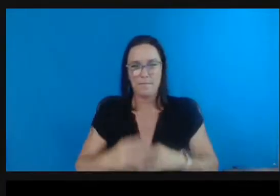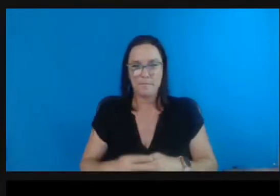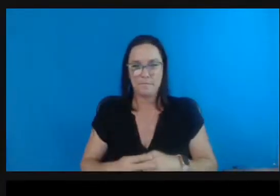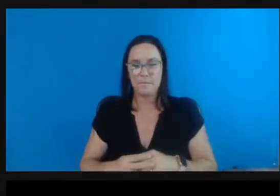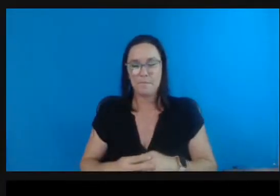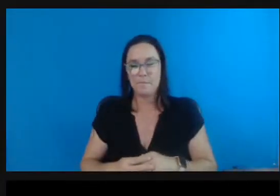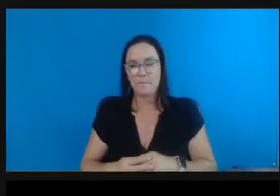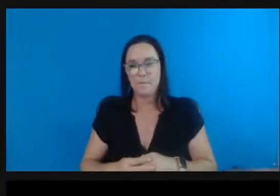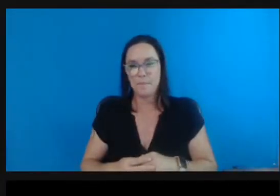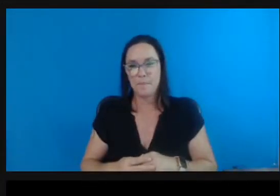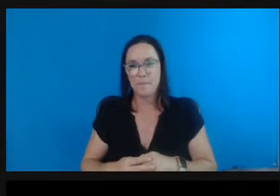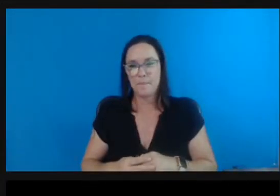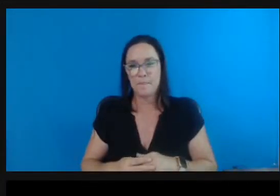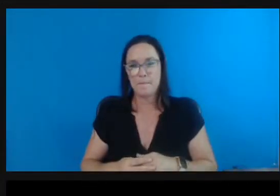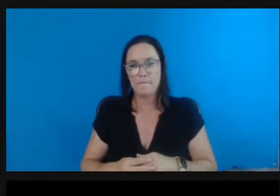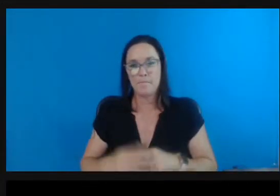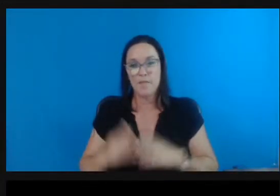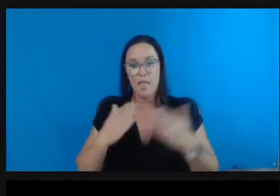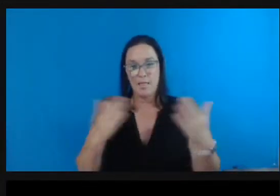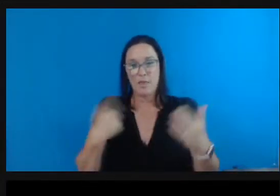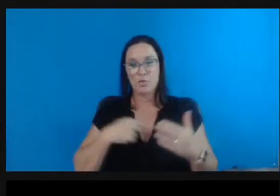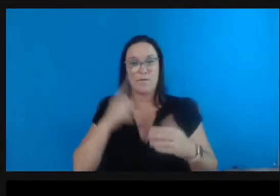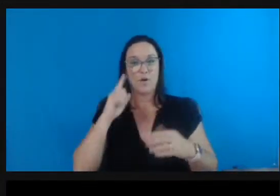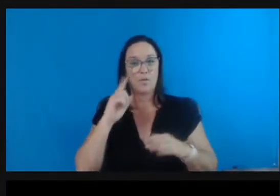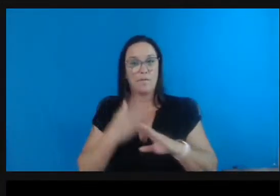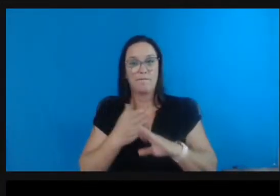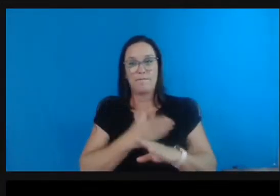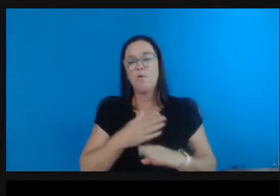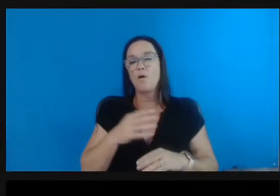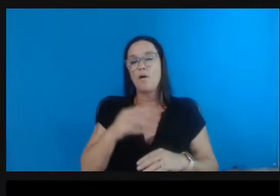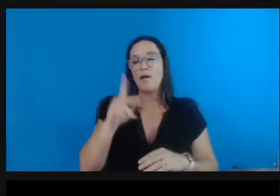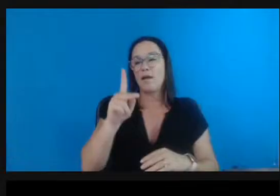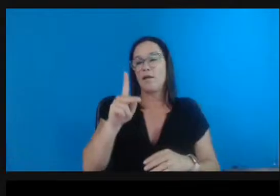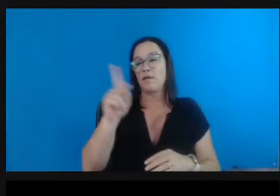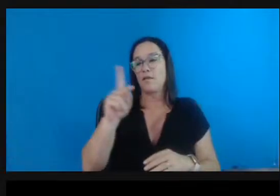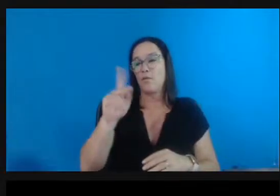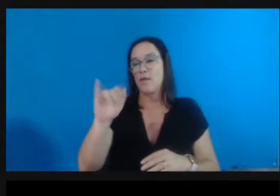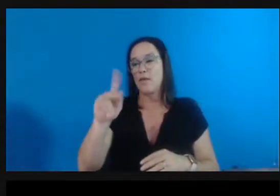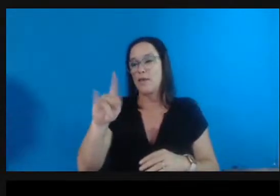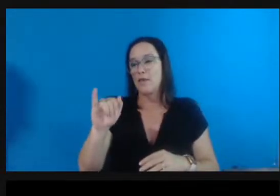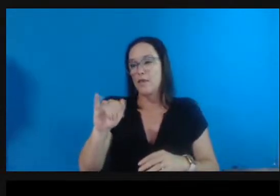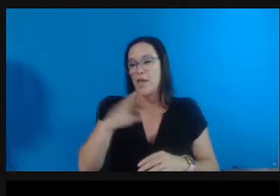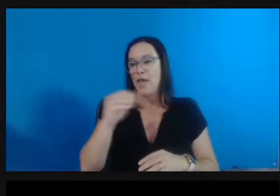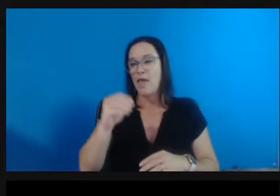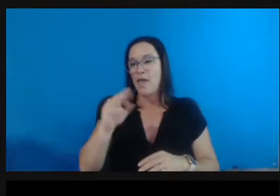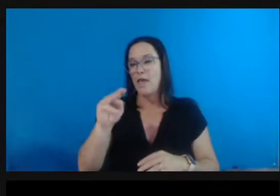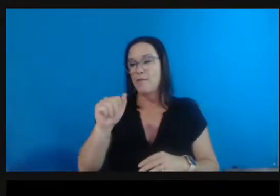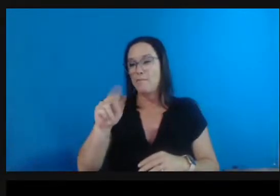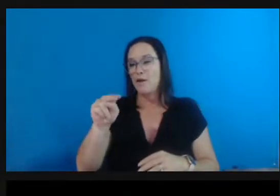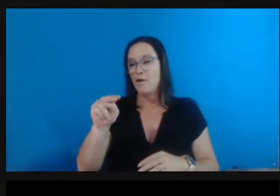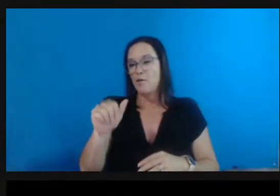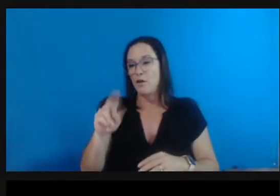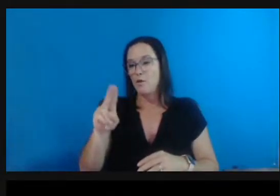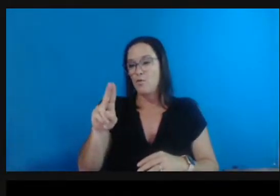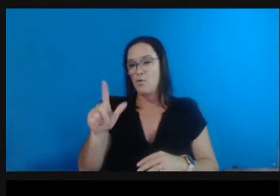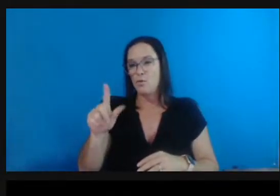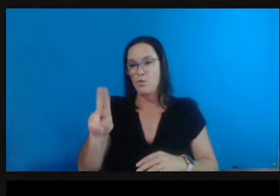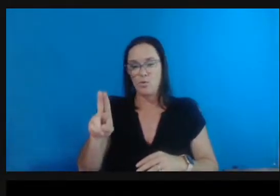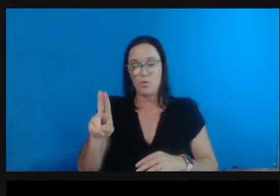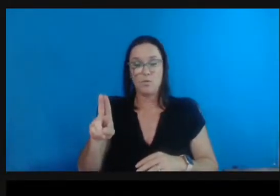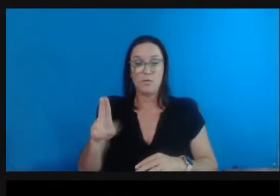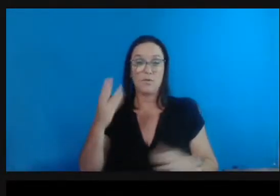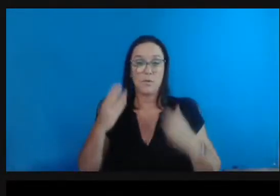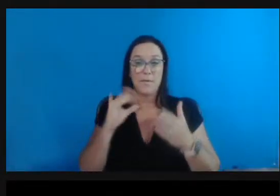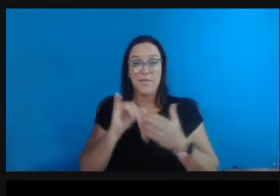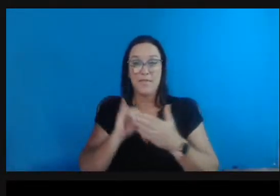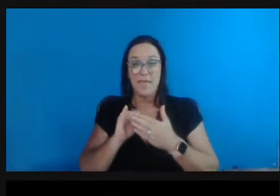Things we've heard about at Kīlauea Iki and Mauna as well before in their high fountaining phases. So maybe that